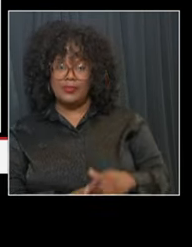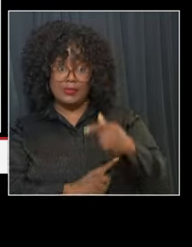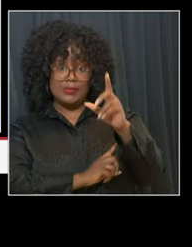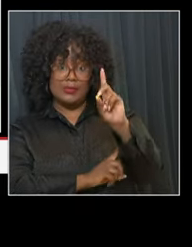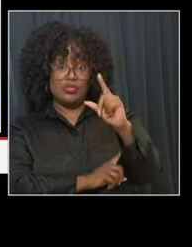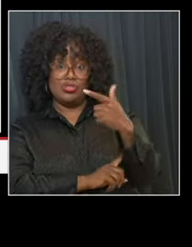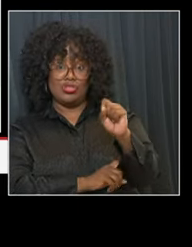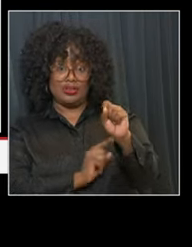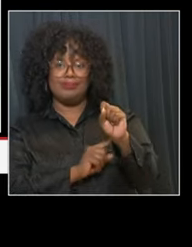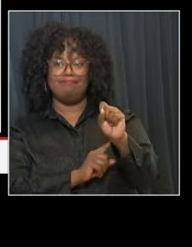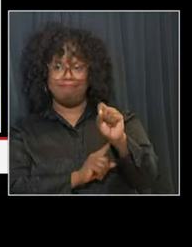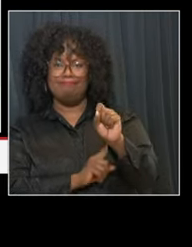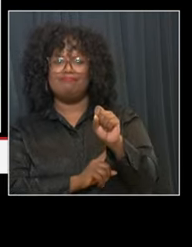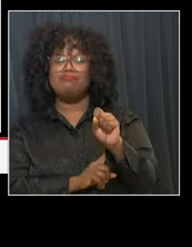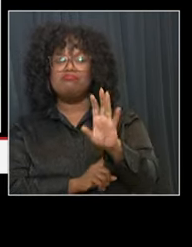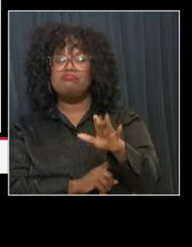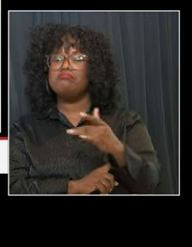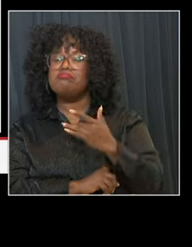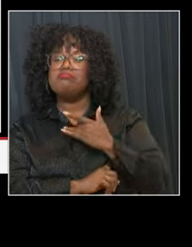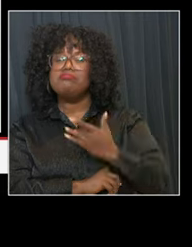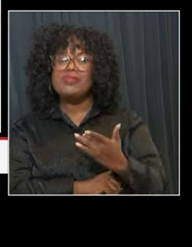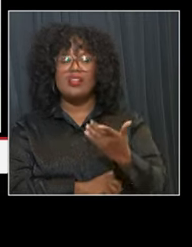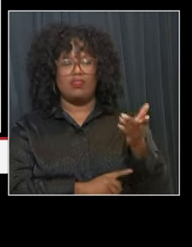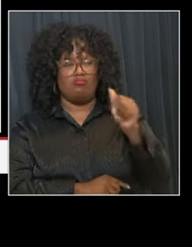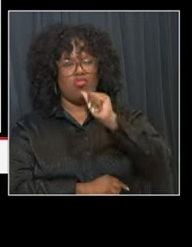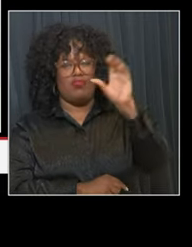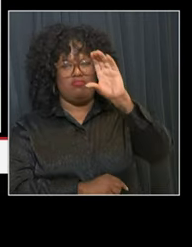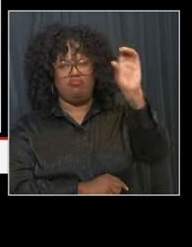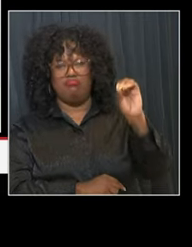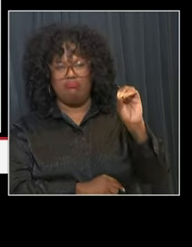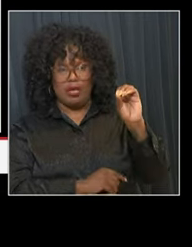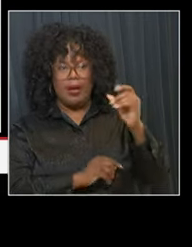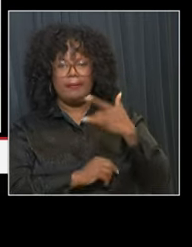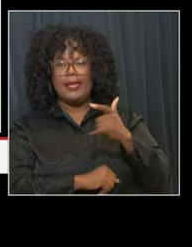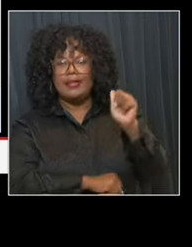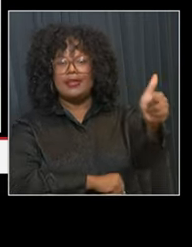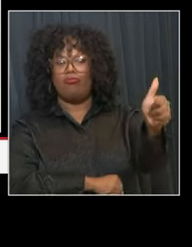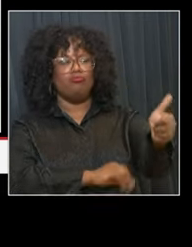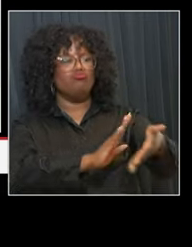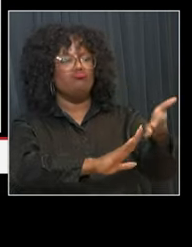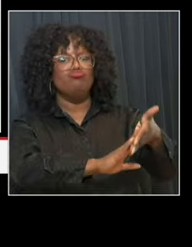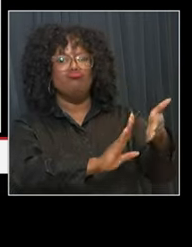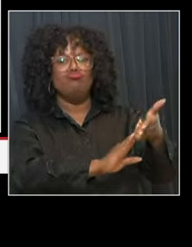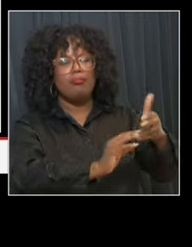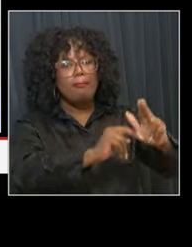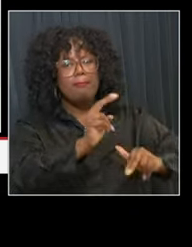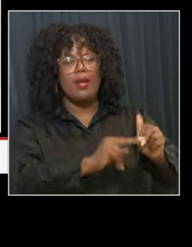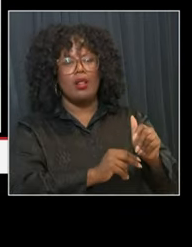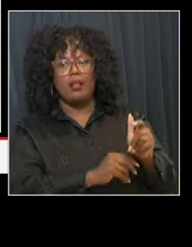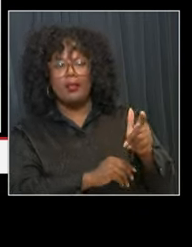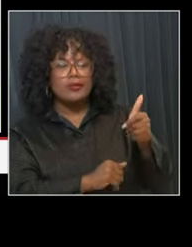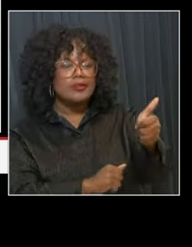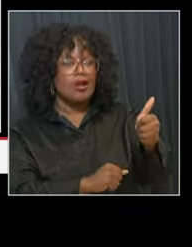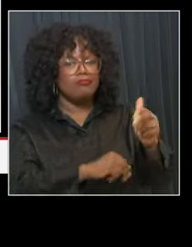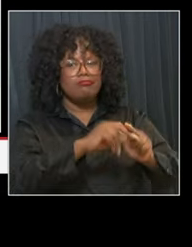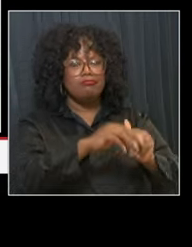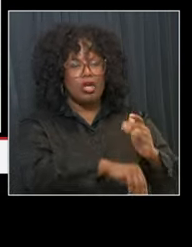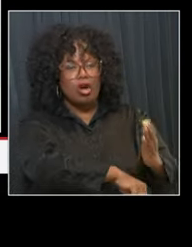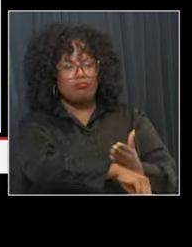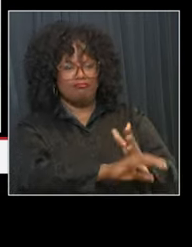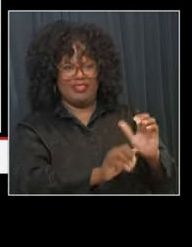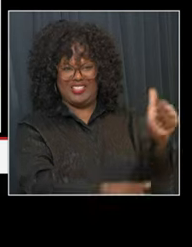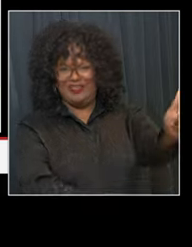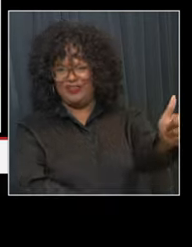has private entities fund the construction of a building that we have a long-term lease for, that we occupy as tenants of the building.